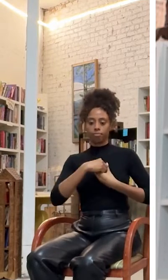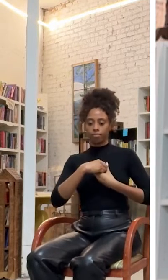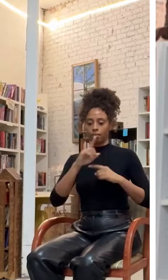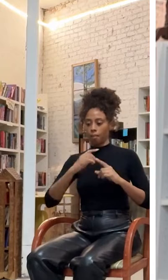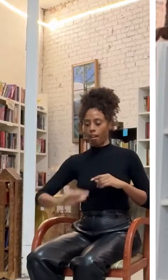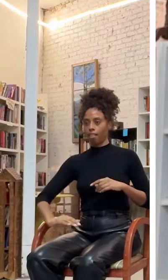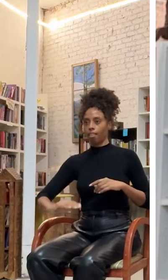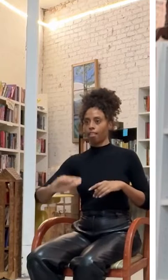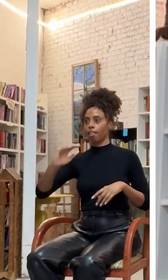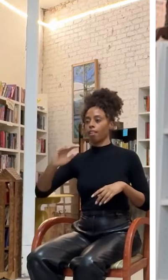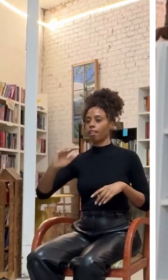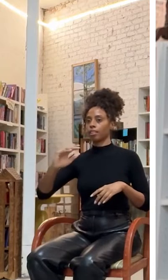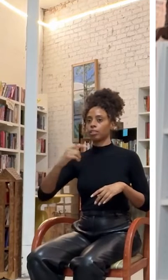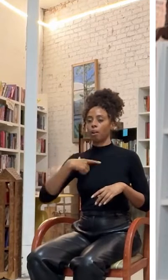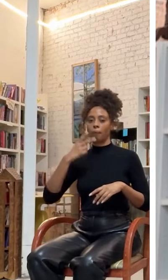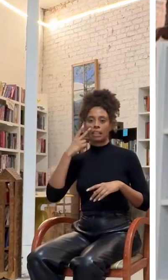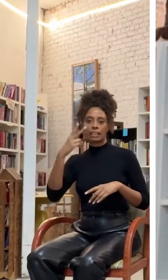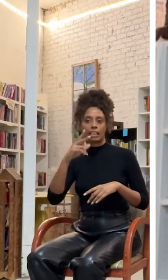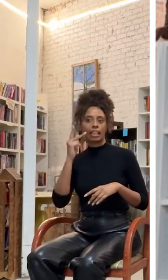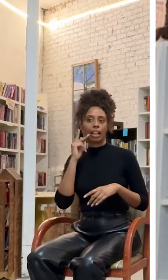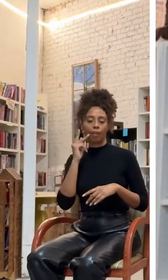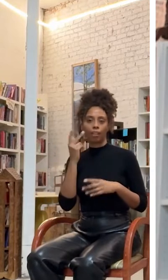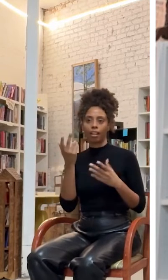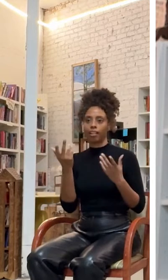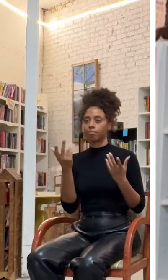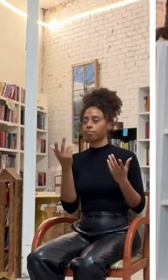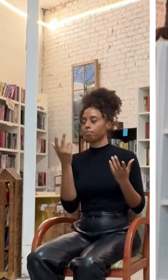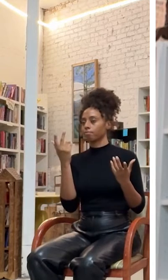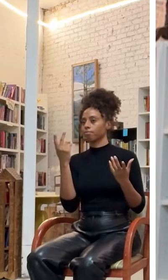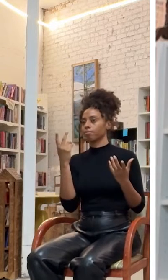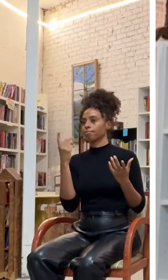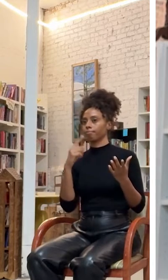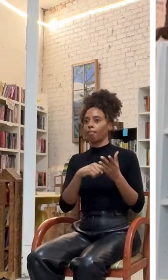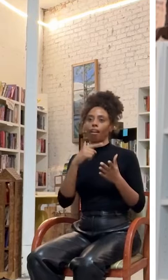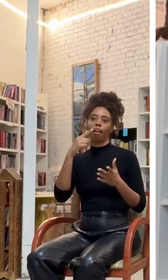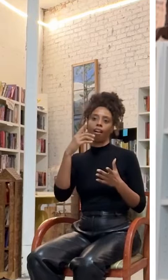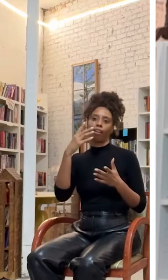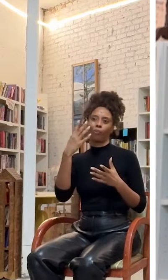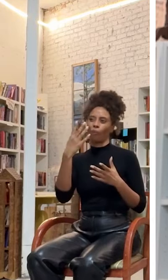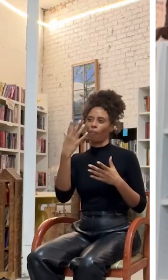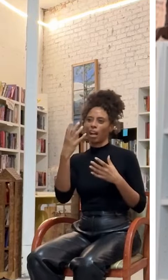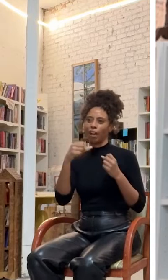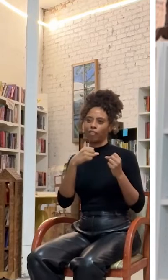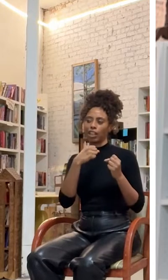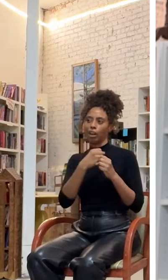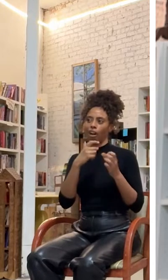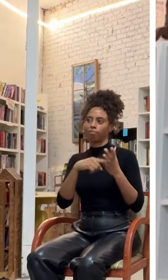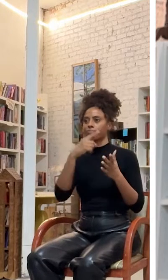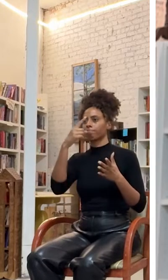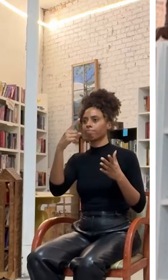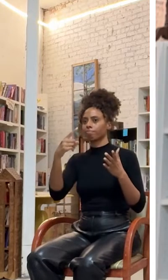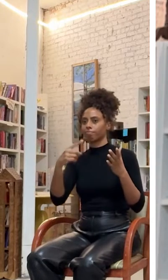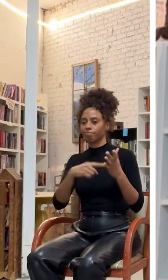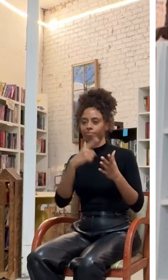bump into Kleaver and Walter like once every 4 or 5 years for like a really long time. And